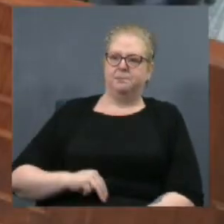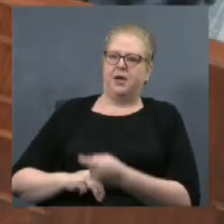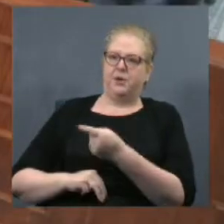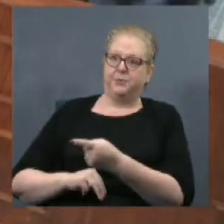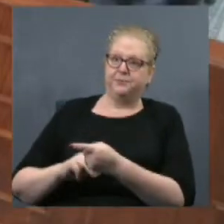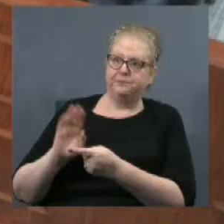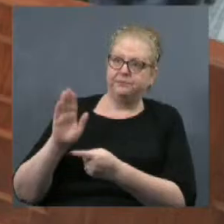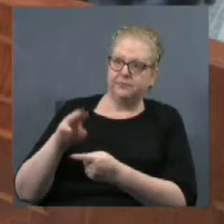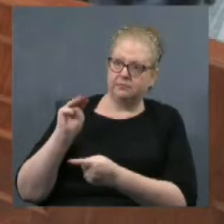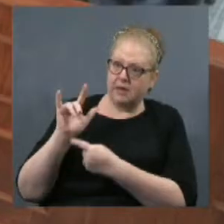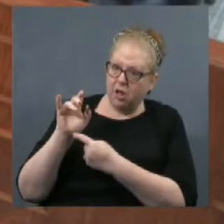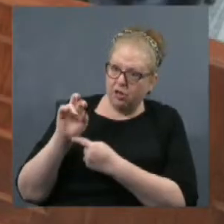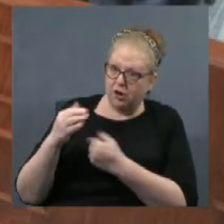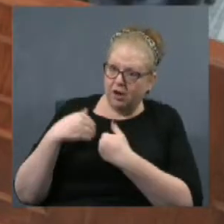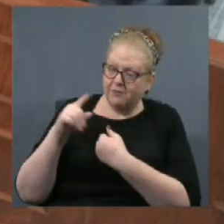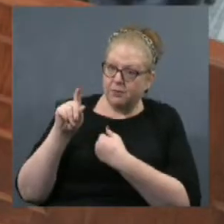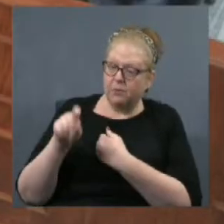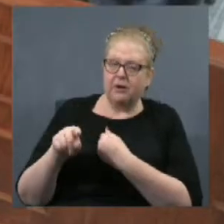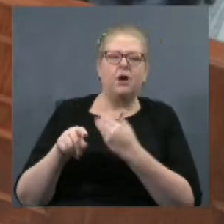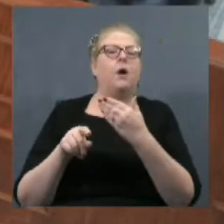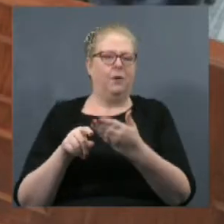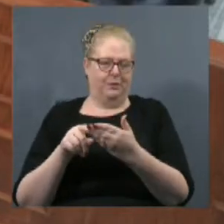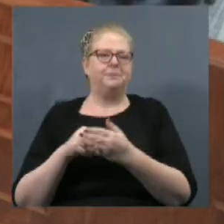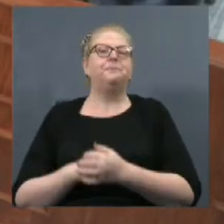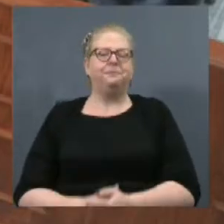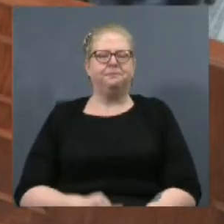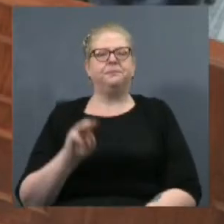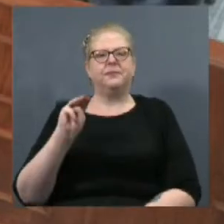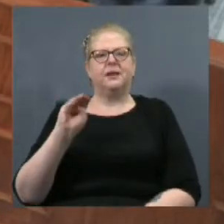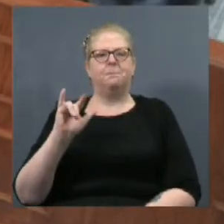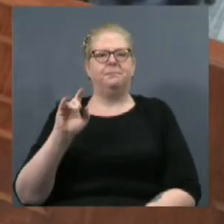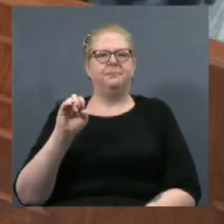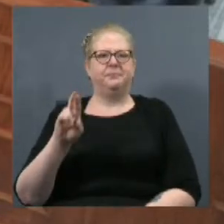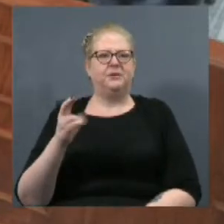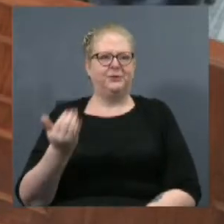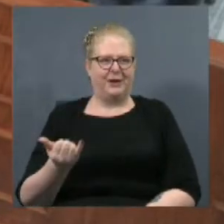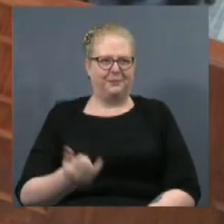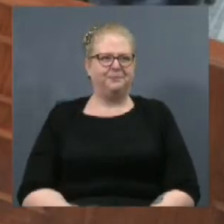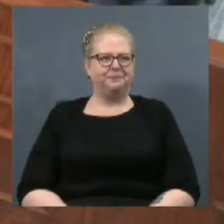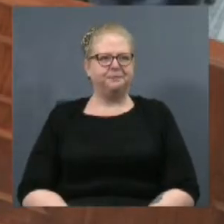I have a question. I have a comment. All right, Director Miller.